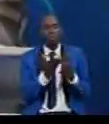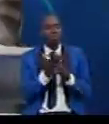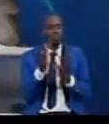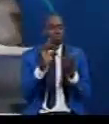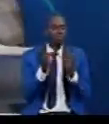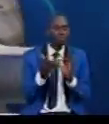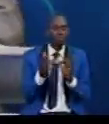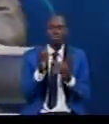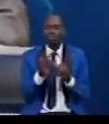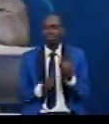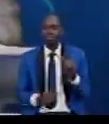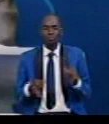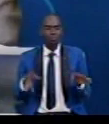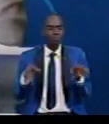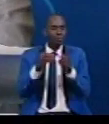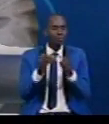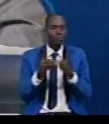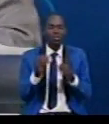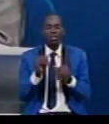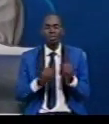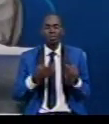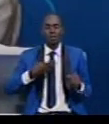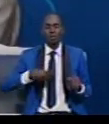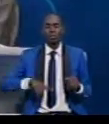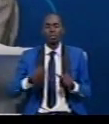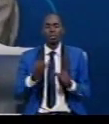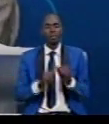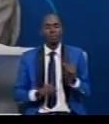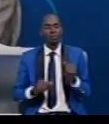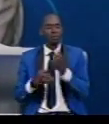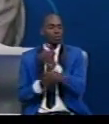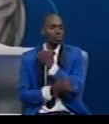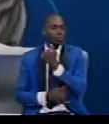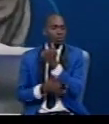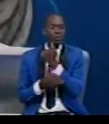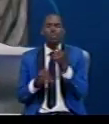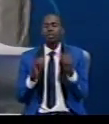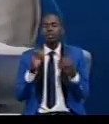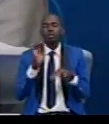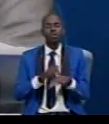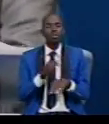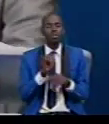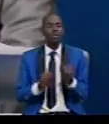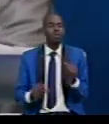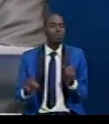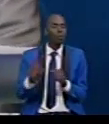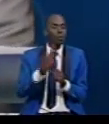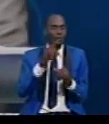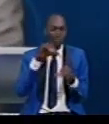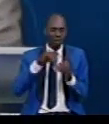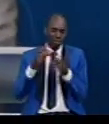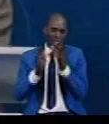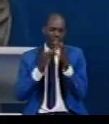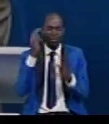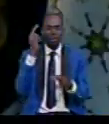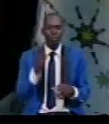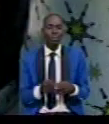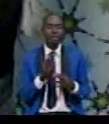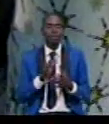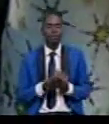every community, every country, Lord, I pray, touch everyone in Jesus'